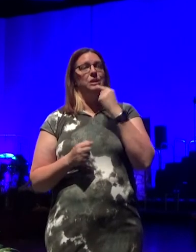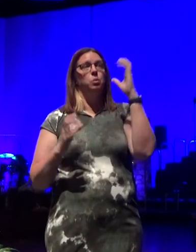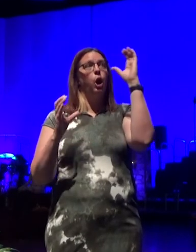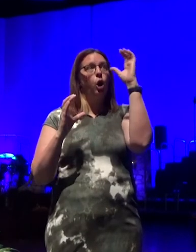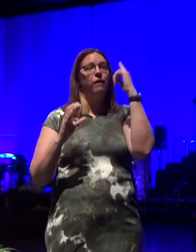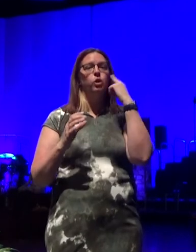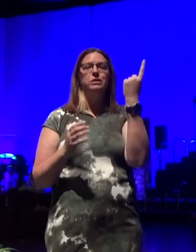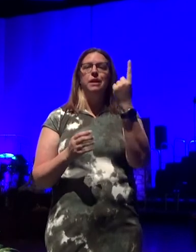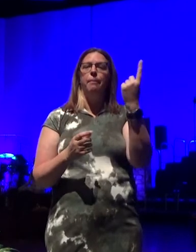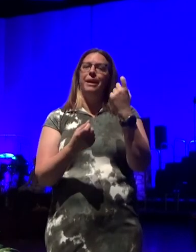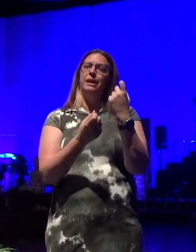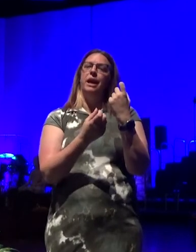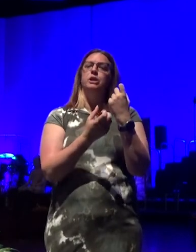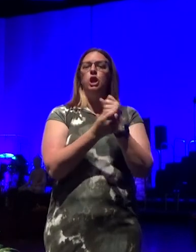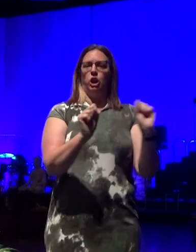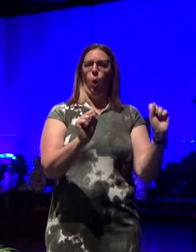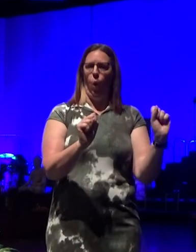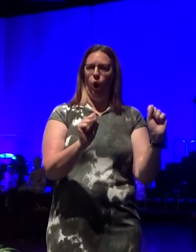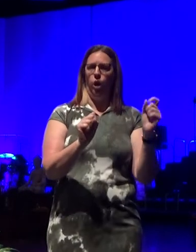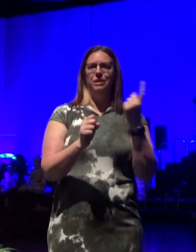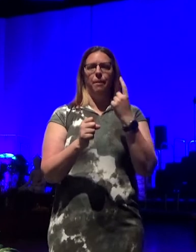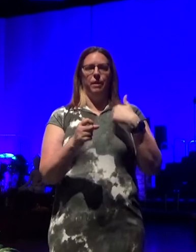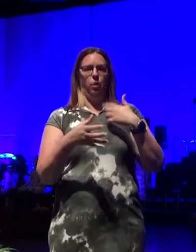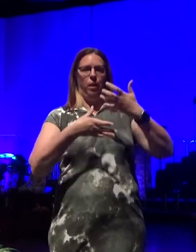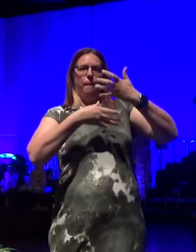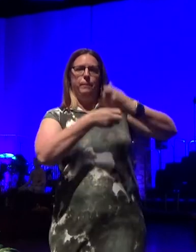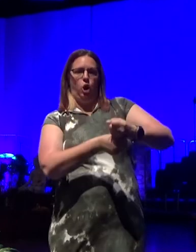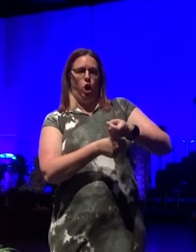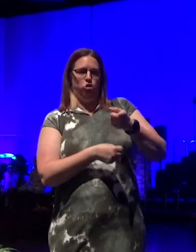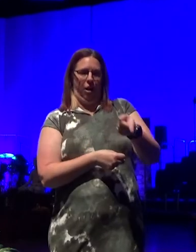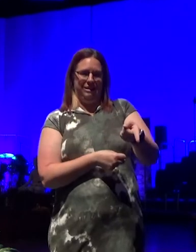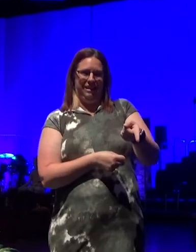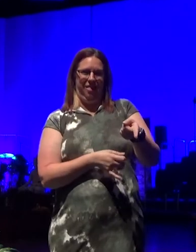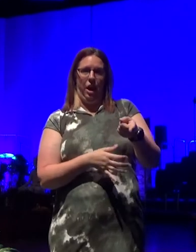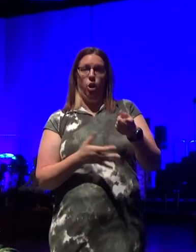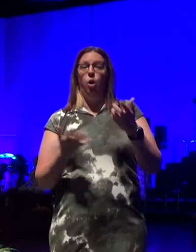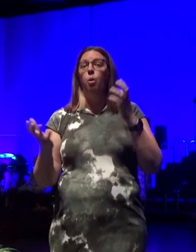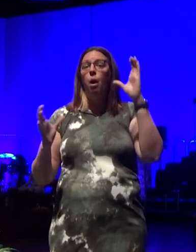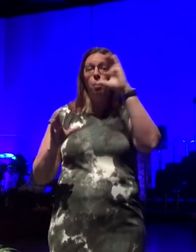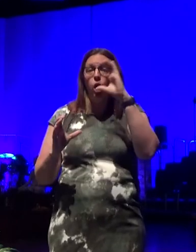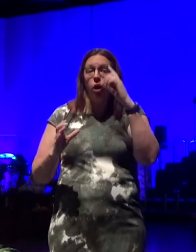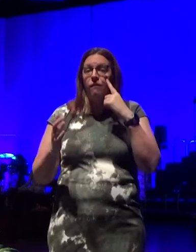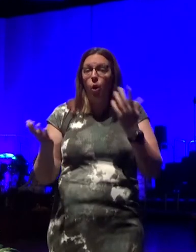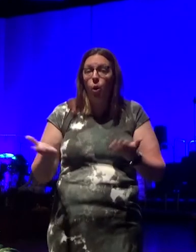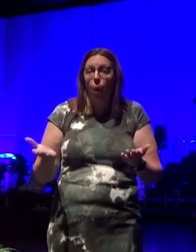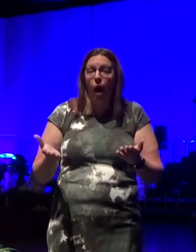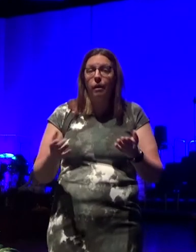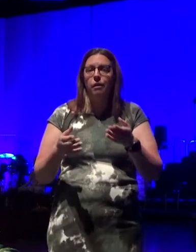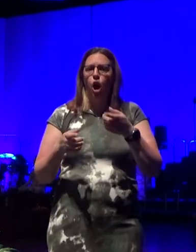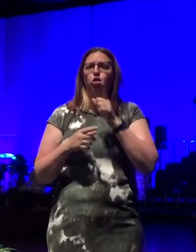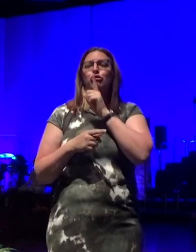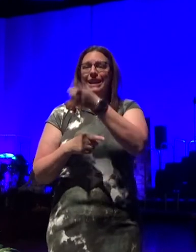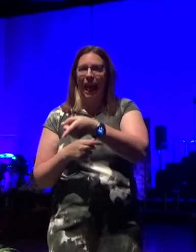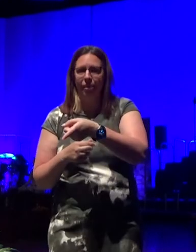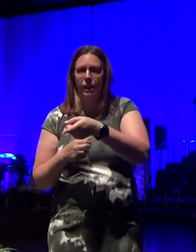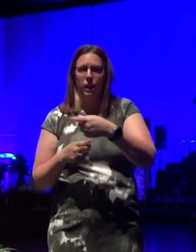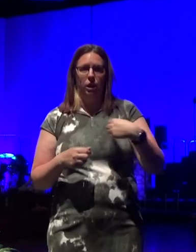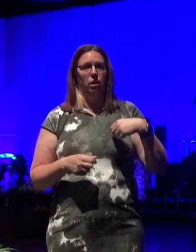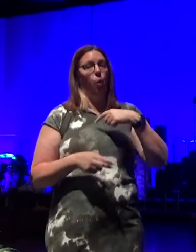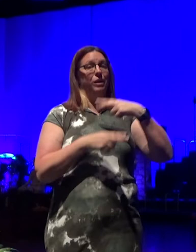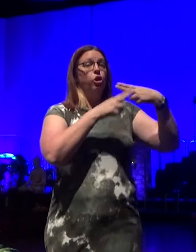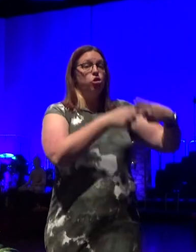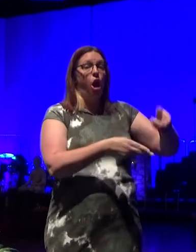all seeking is reality. We may call it God, we may call it peace of mind, we may call it the kingdom of